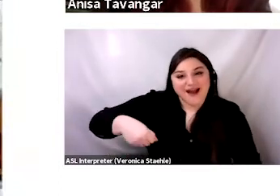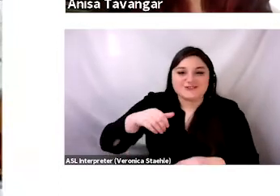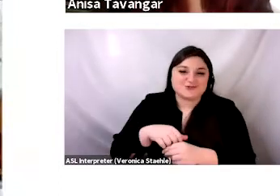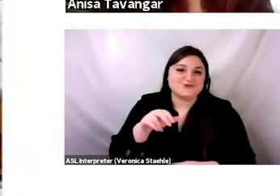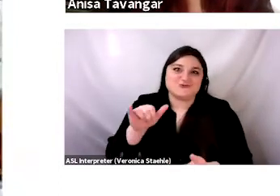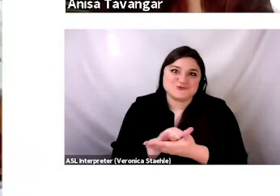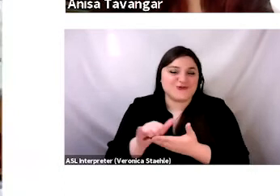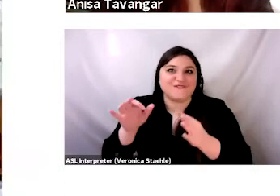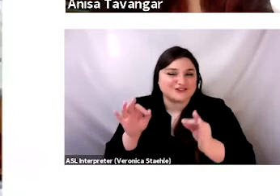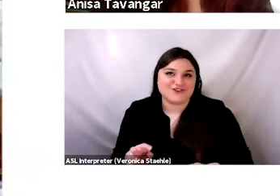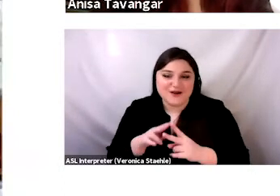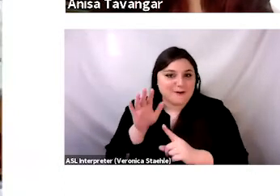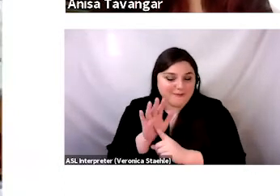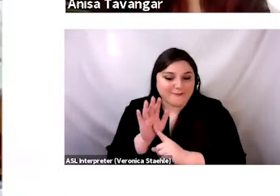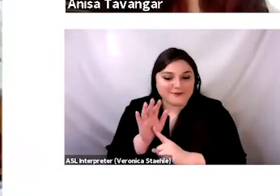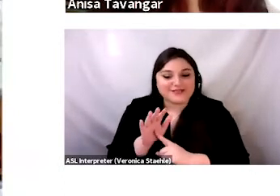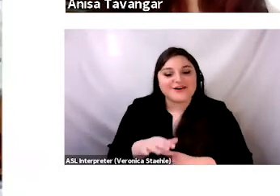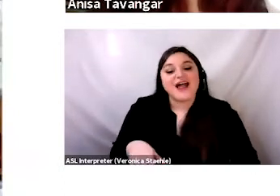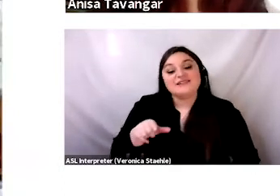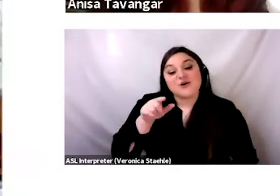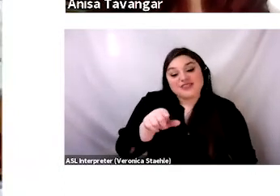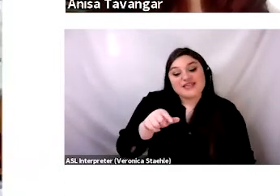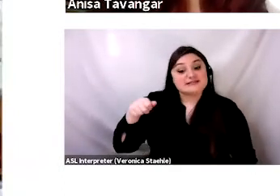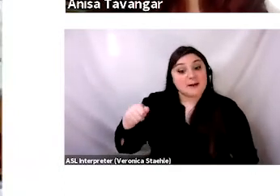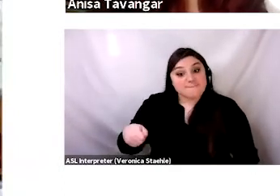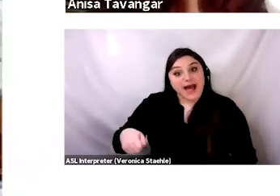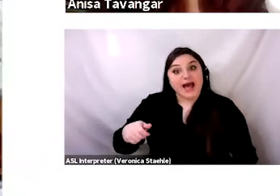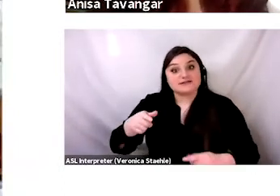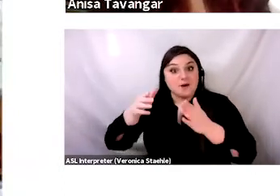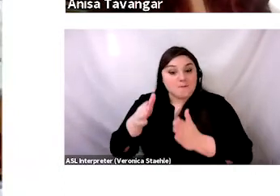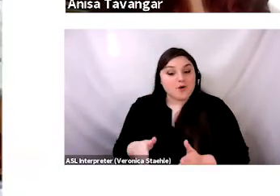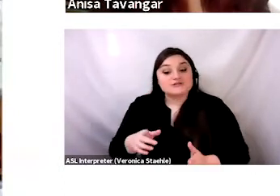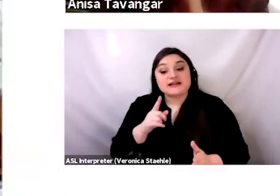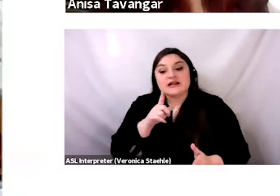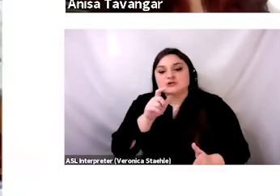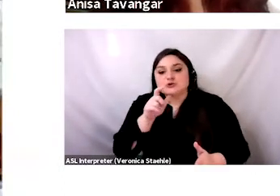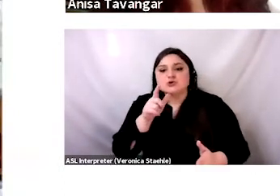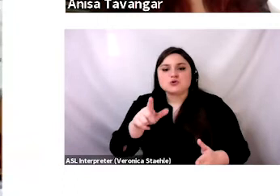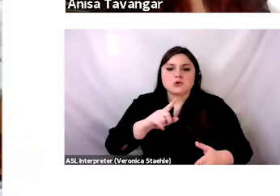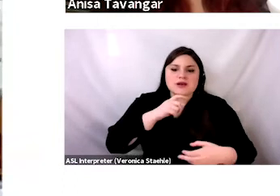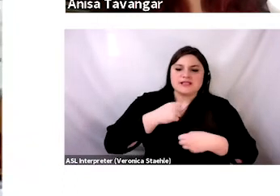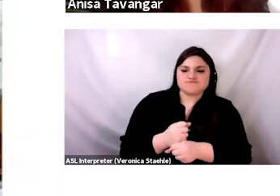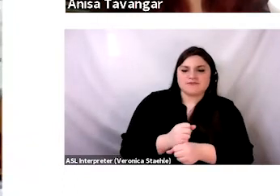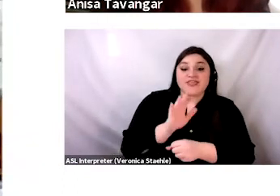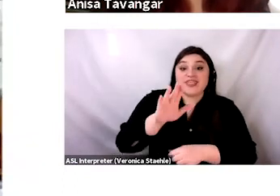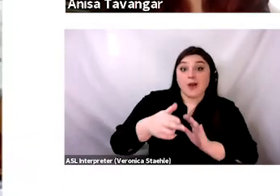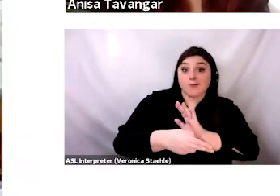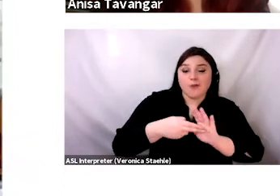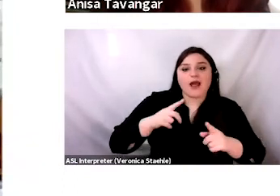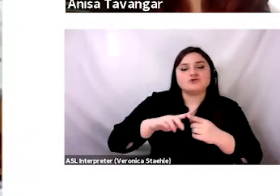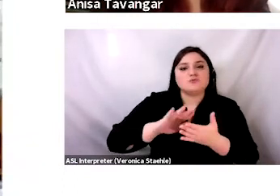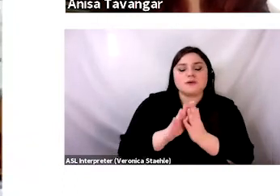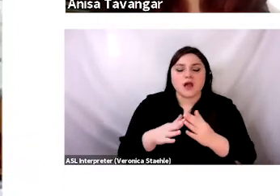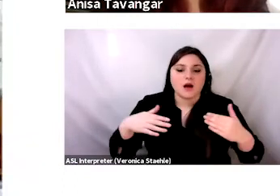elsewhere. And this to me is really an example of somebody who has cultivated their brand to be abundantly